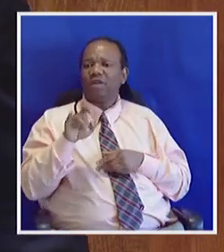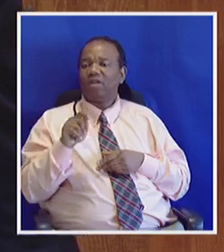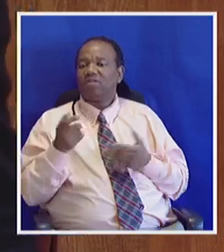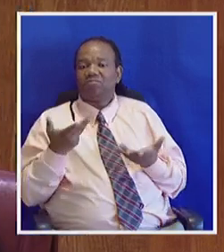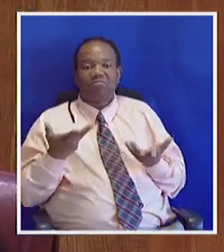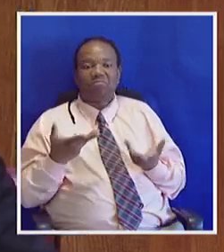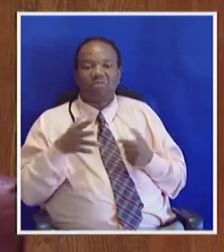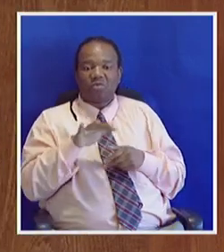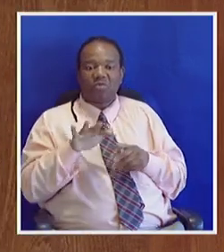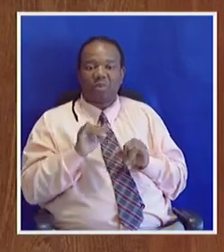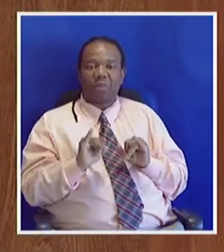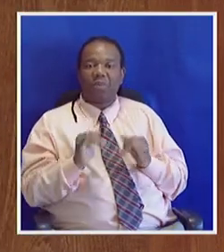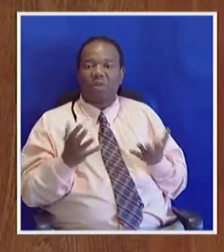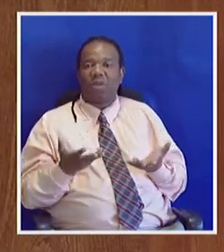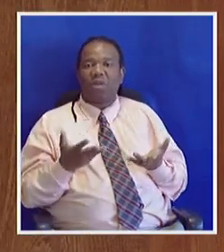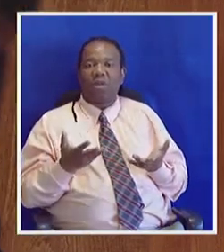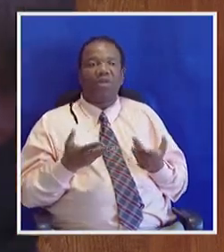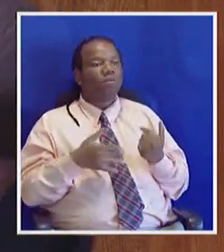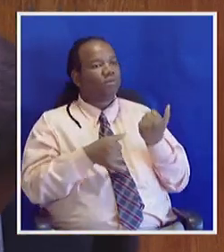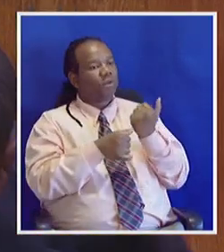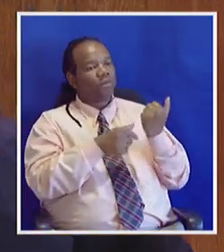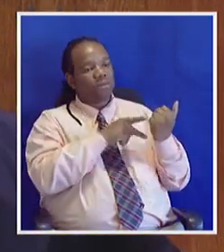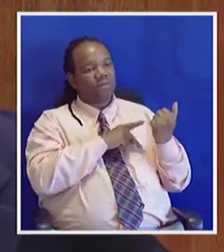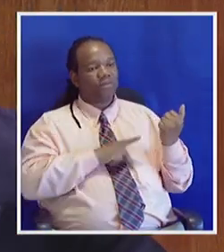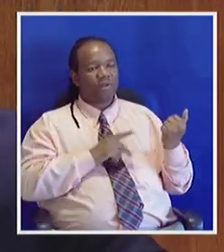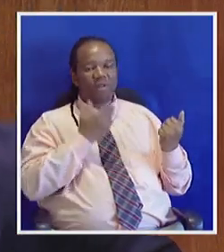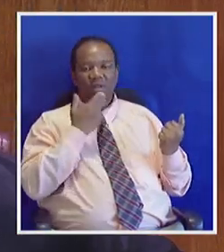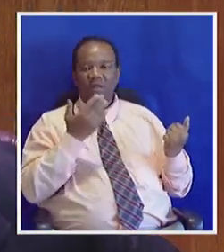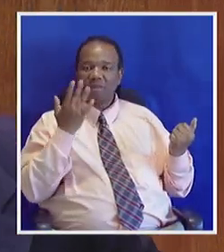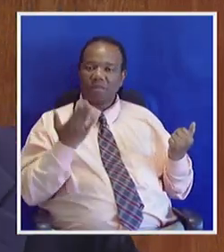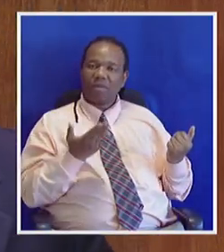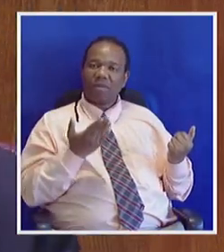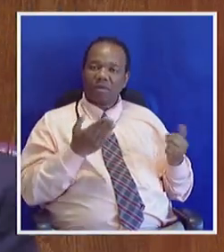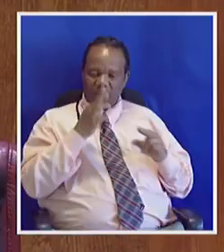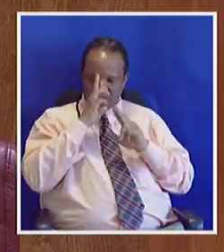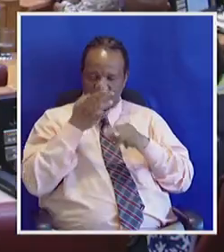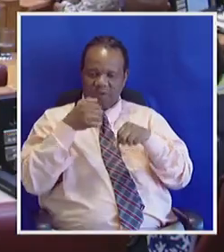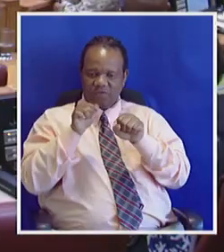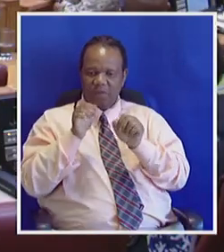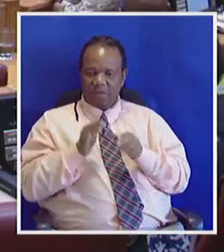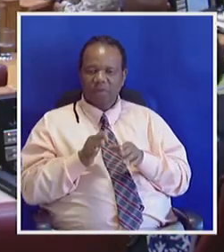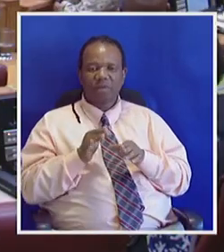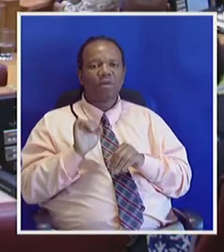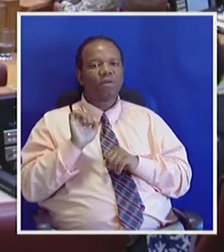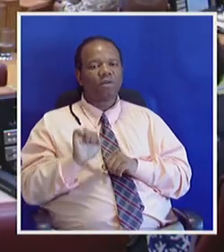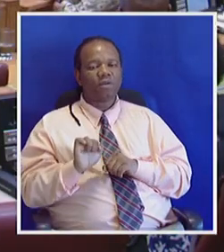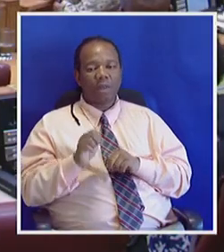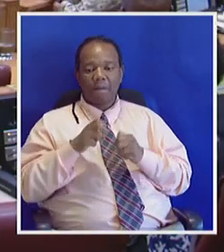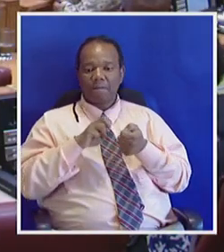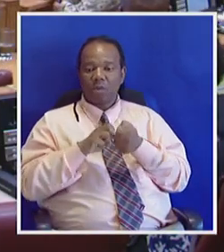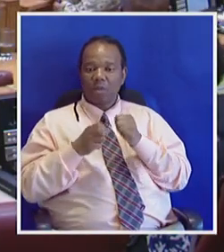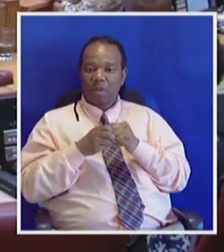affairs. Thank you. Deputy President. Honorable Chairperson, we are aware of all these